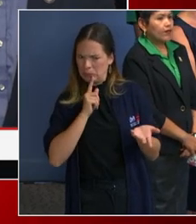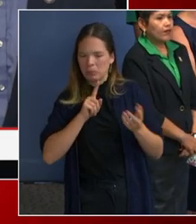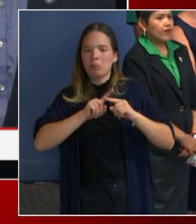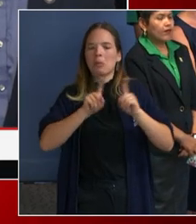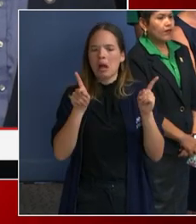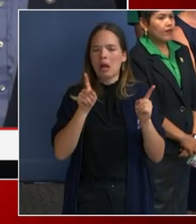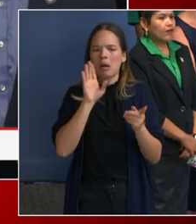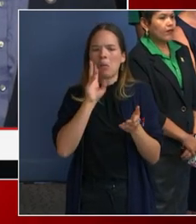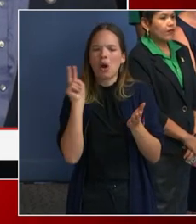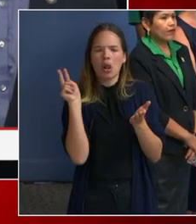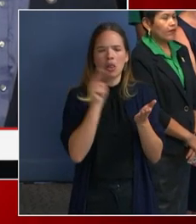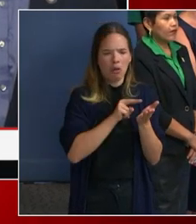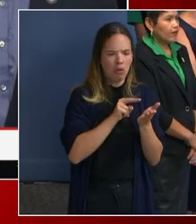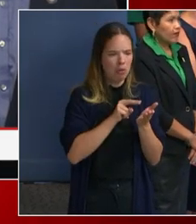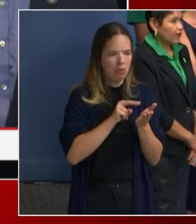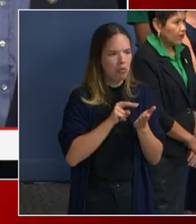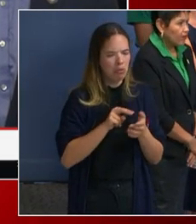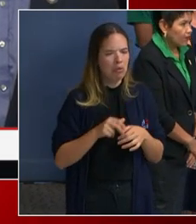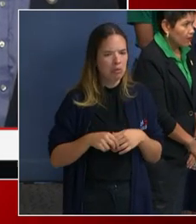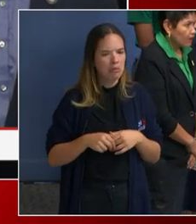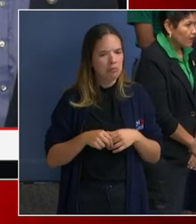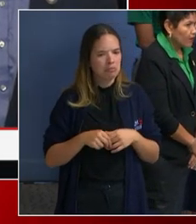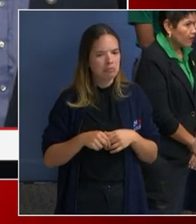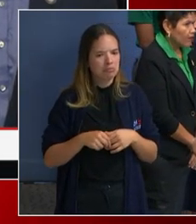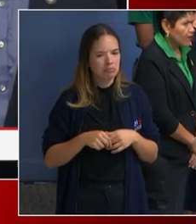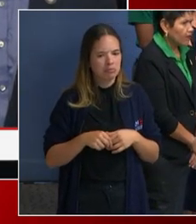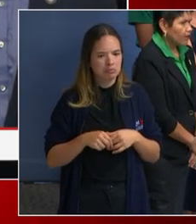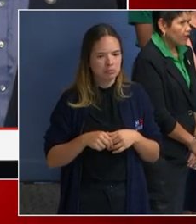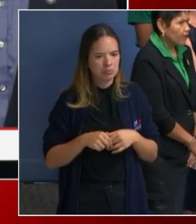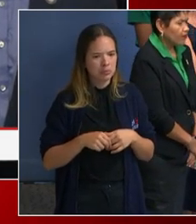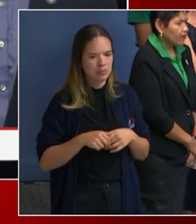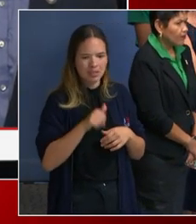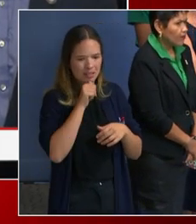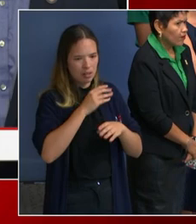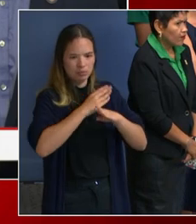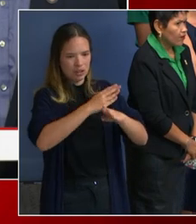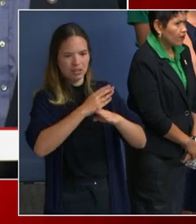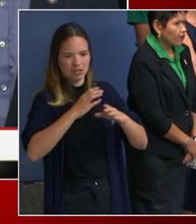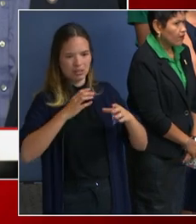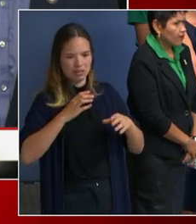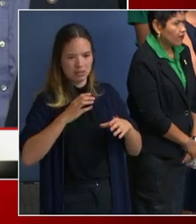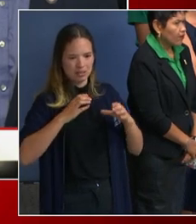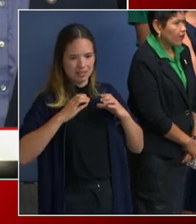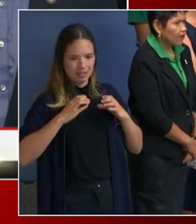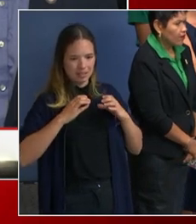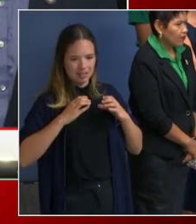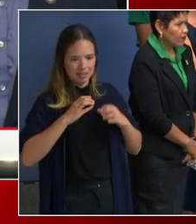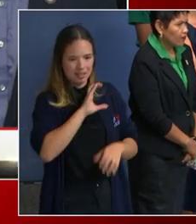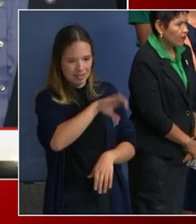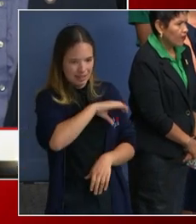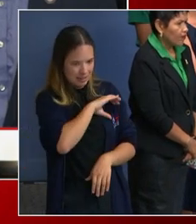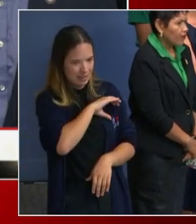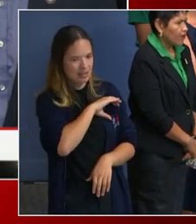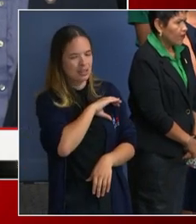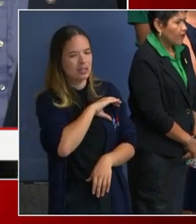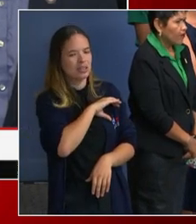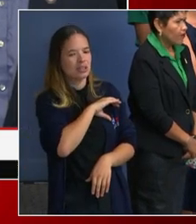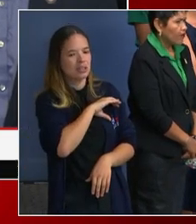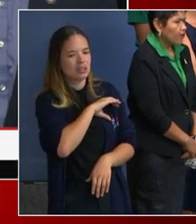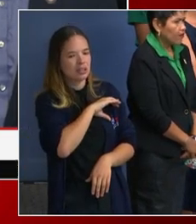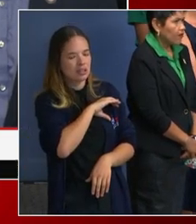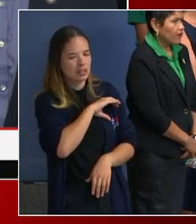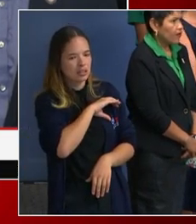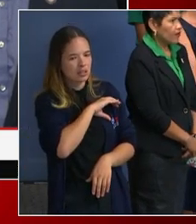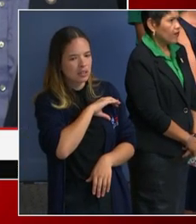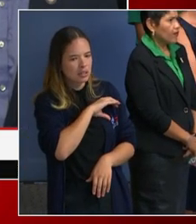role in government to protect its citizens. My question is, if it can't be fixed through your office, how can